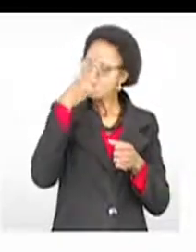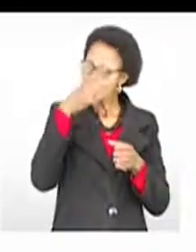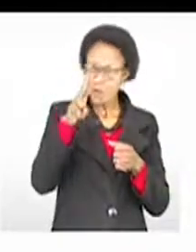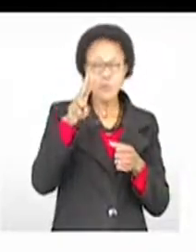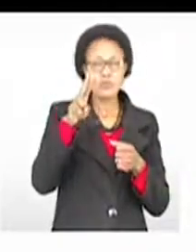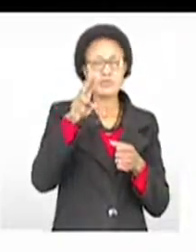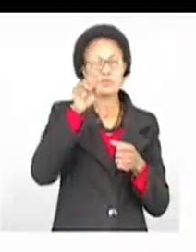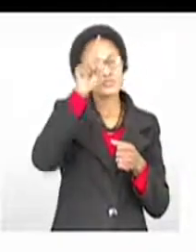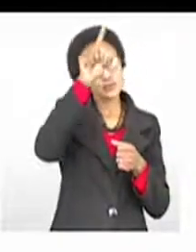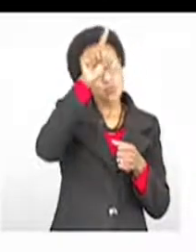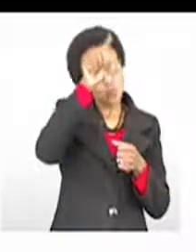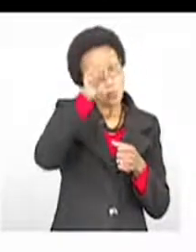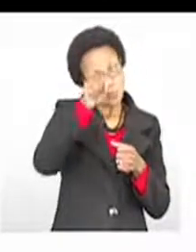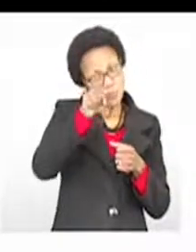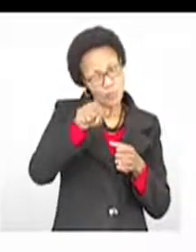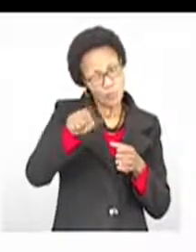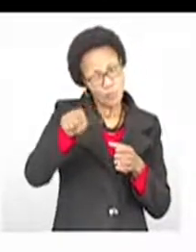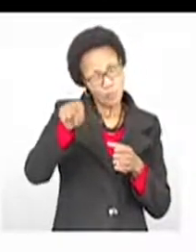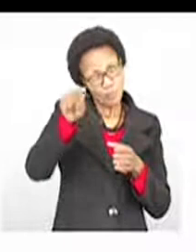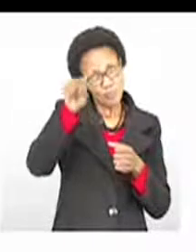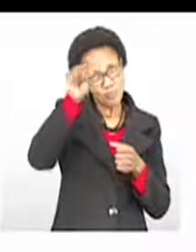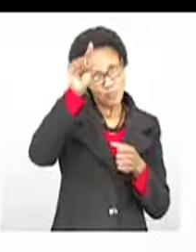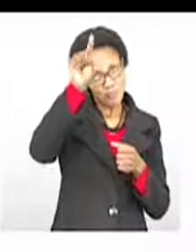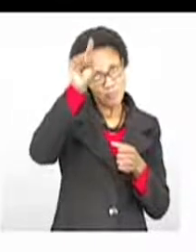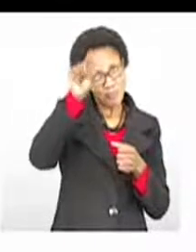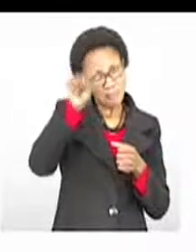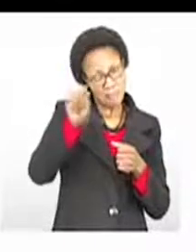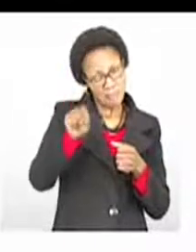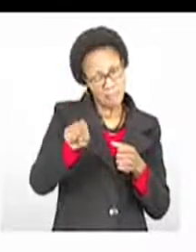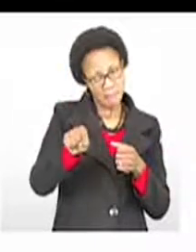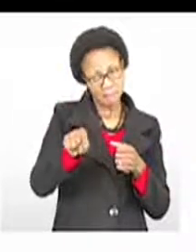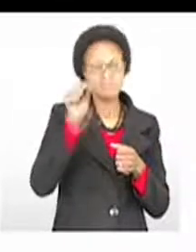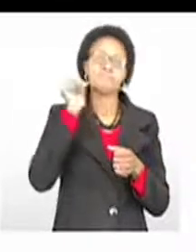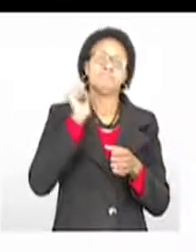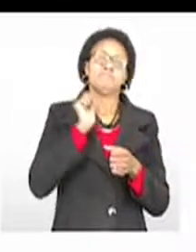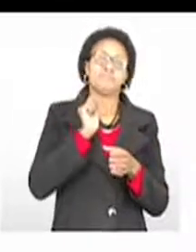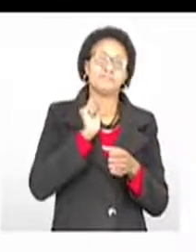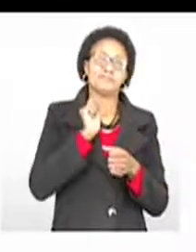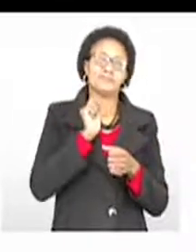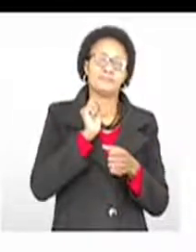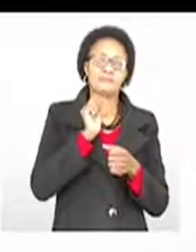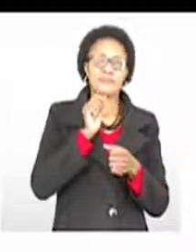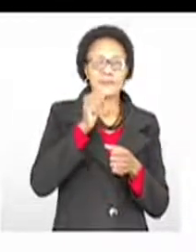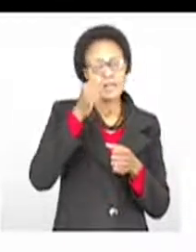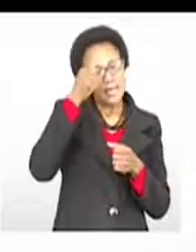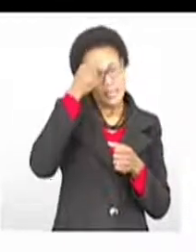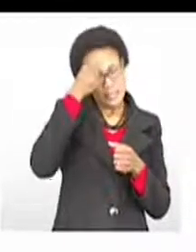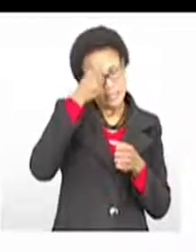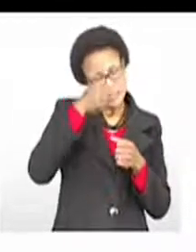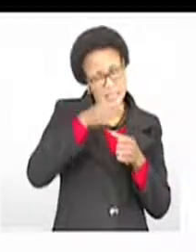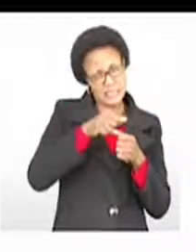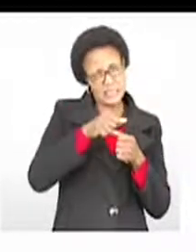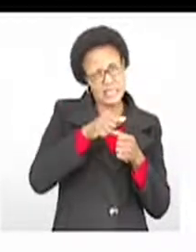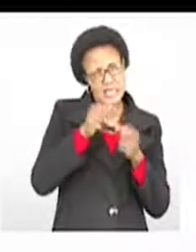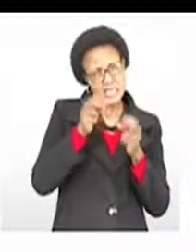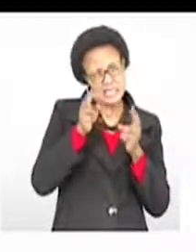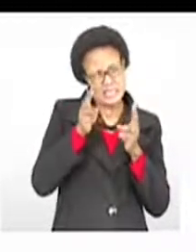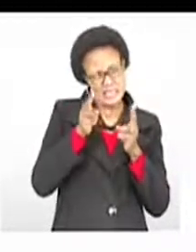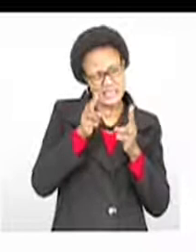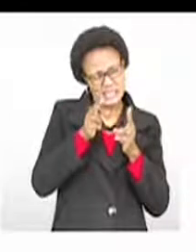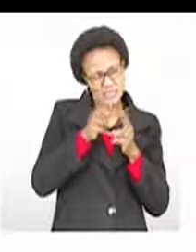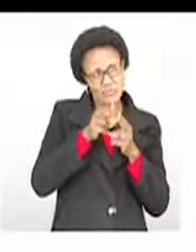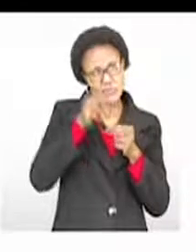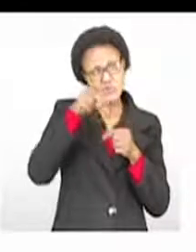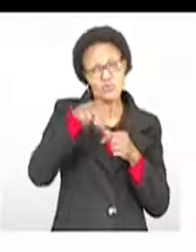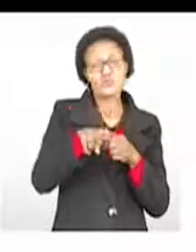back down. Remember, this is the small letter U, and small letter U needs its